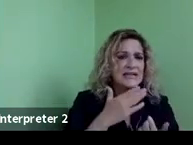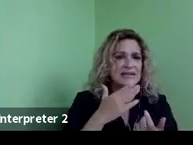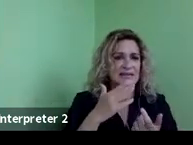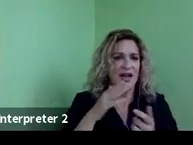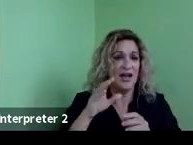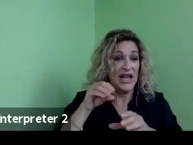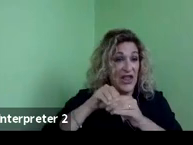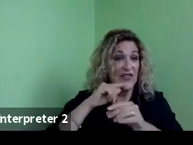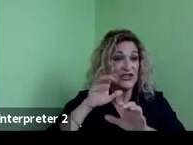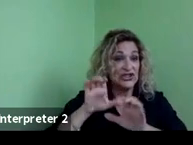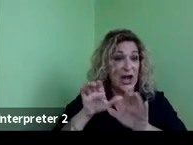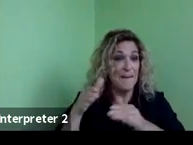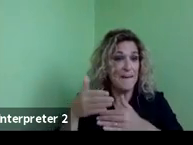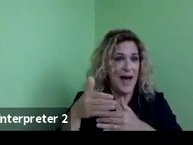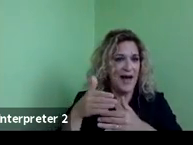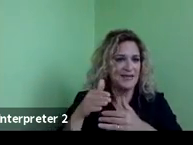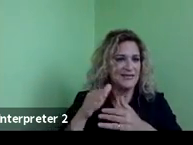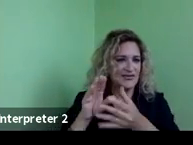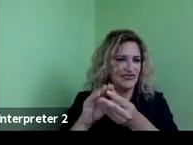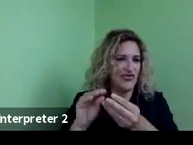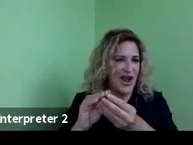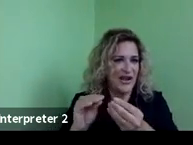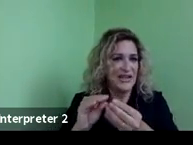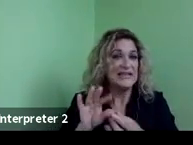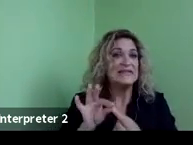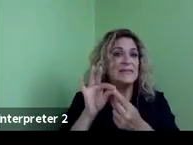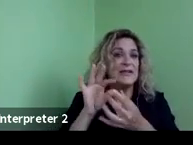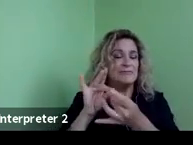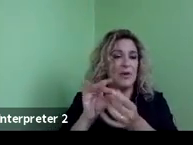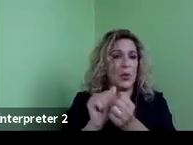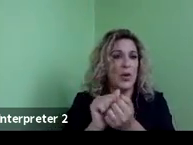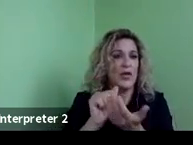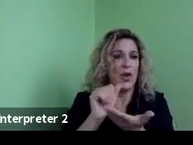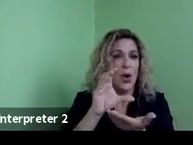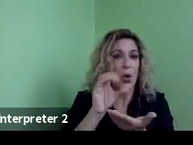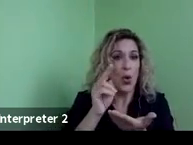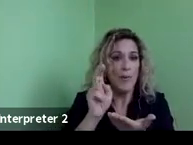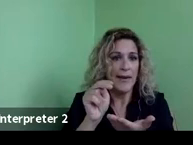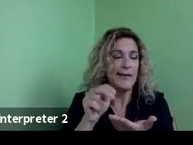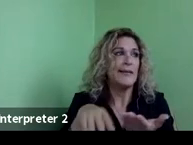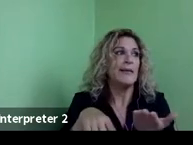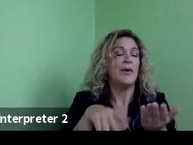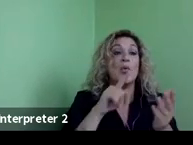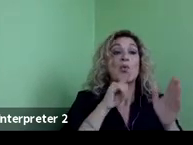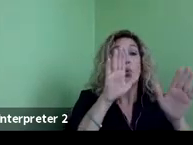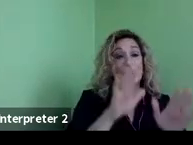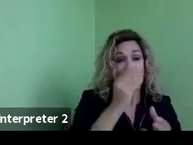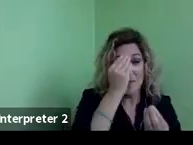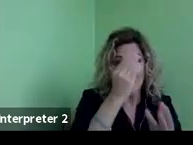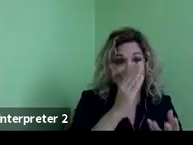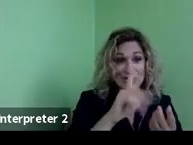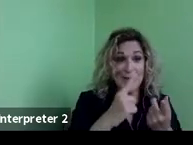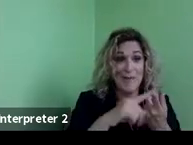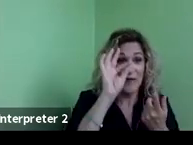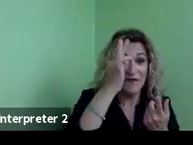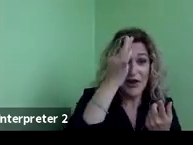for Corbin with all of the wonderful information around the federal statutes and best practice. If it's New York